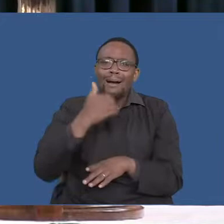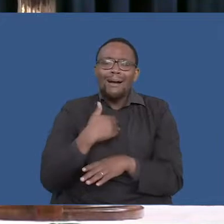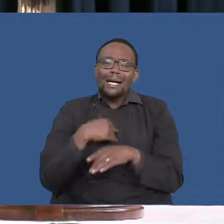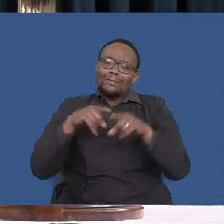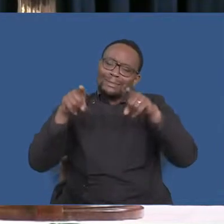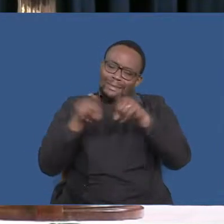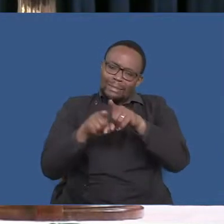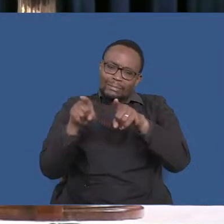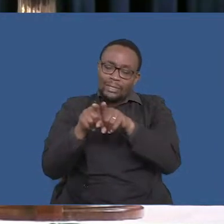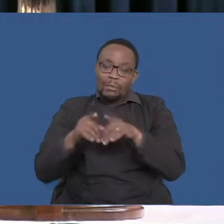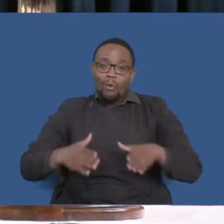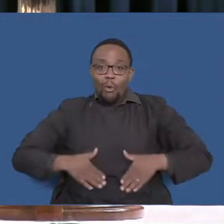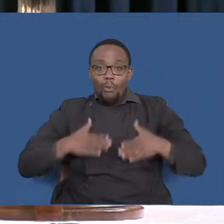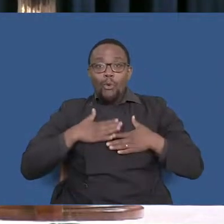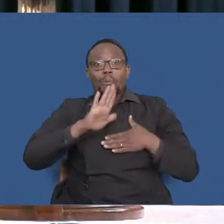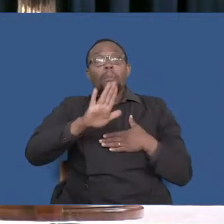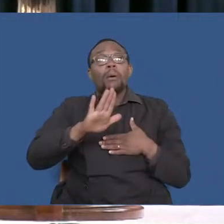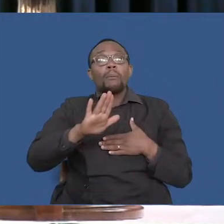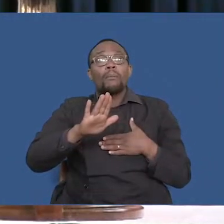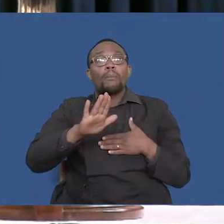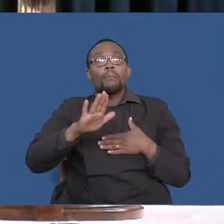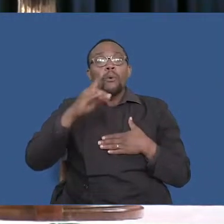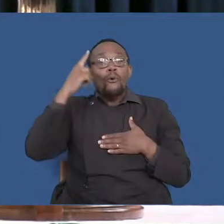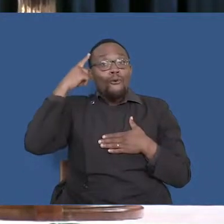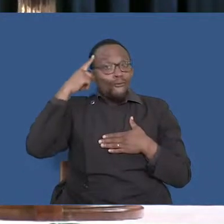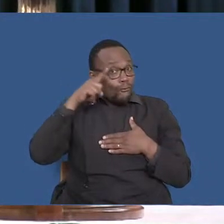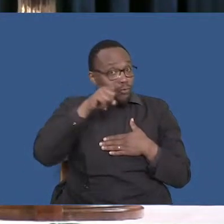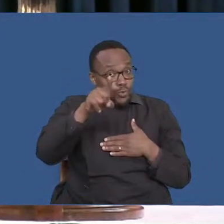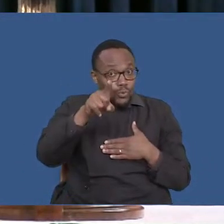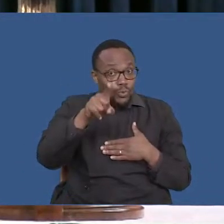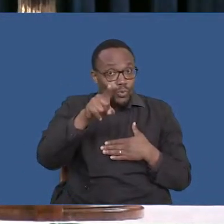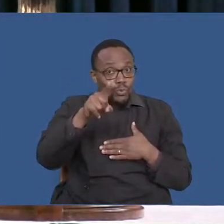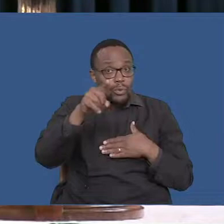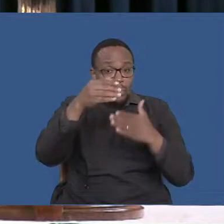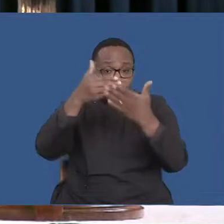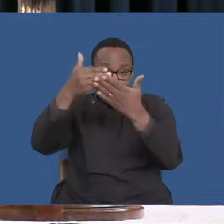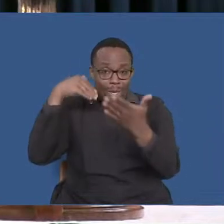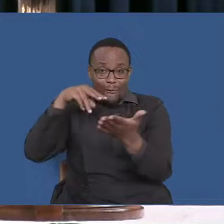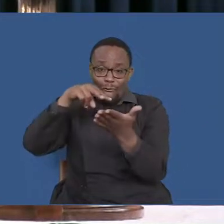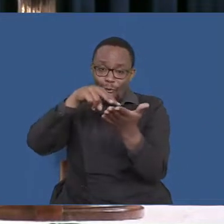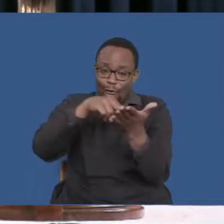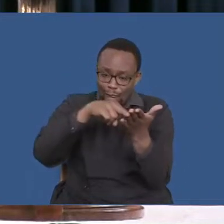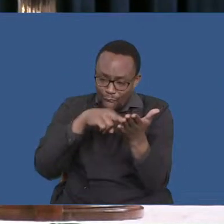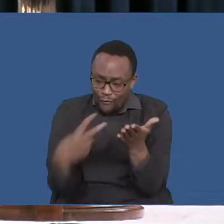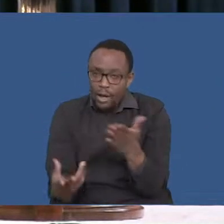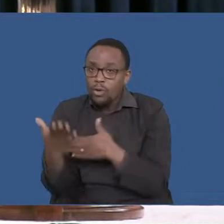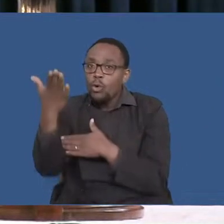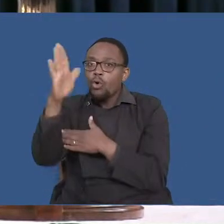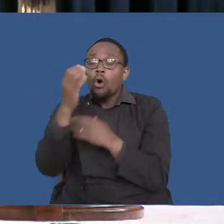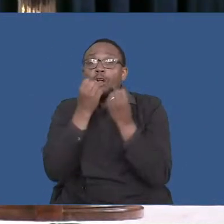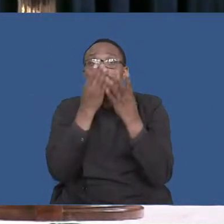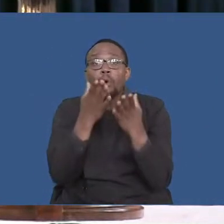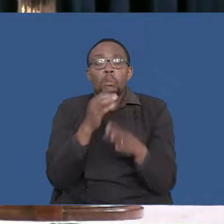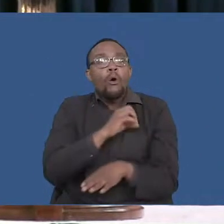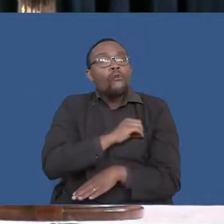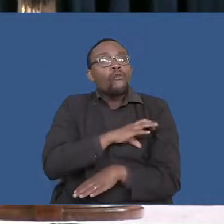flesh. I want to say that for you who have lost battle in the flesh, God says you should